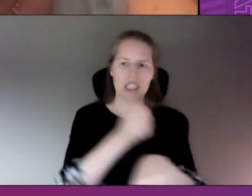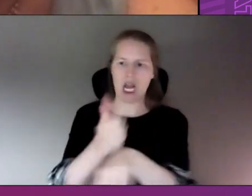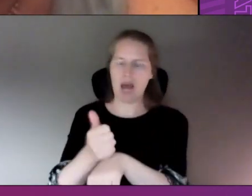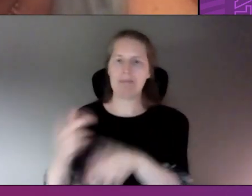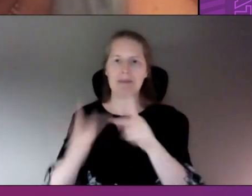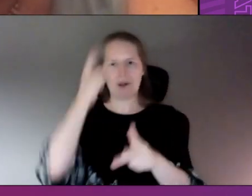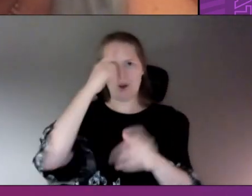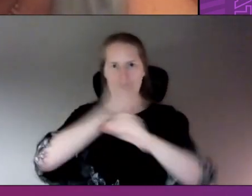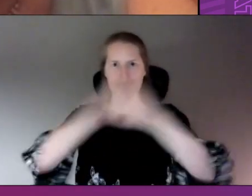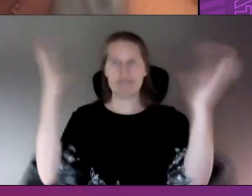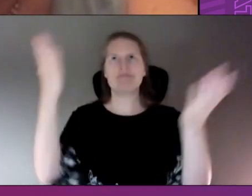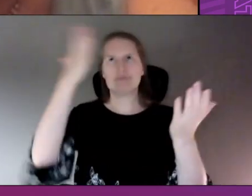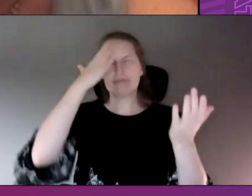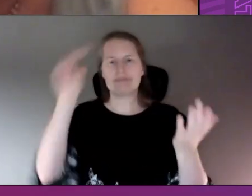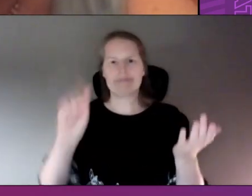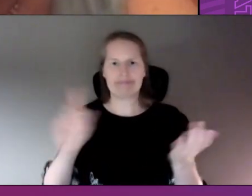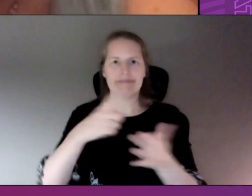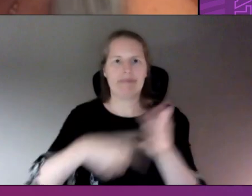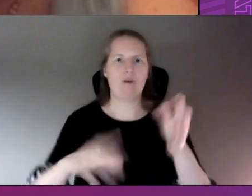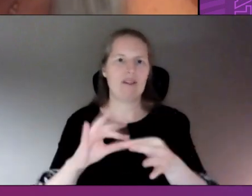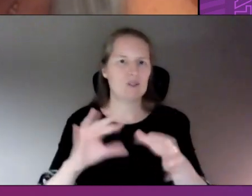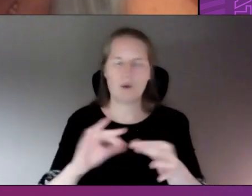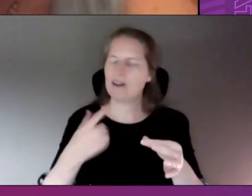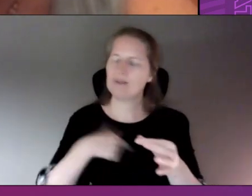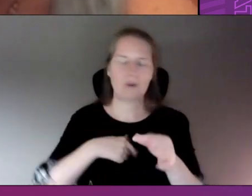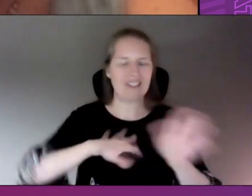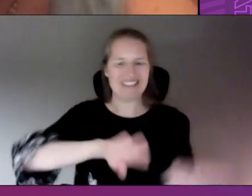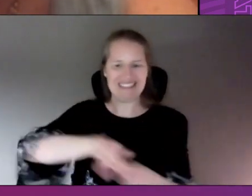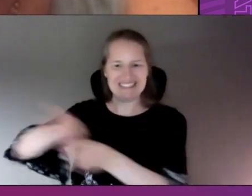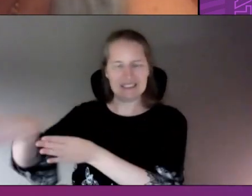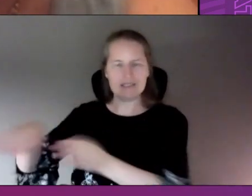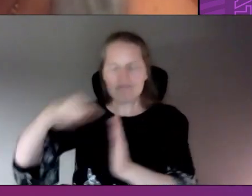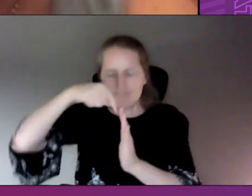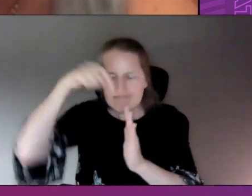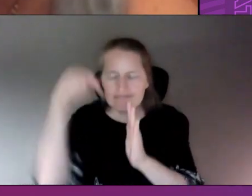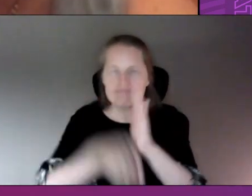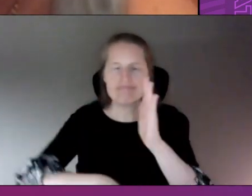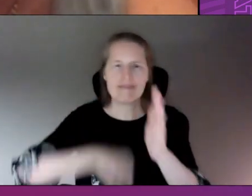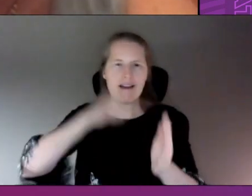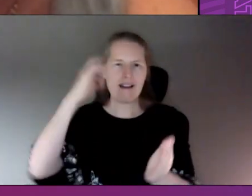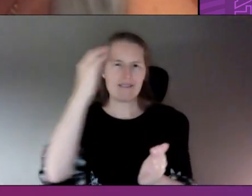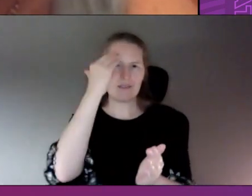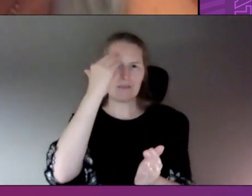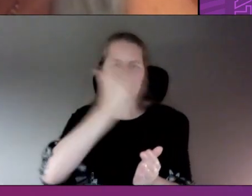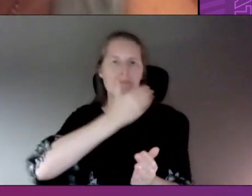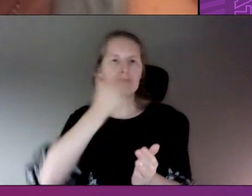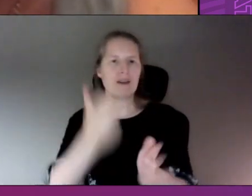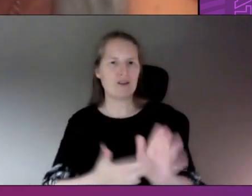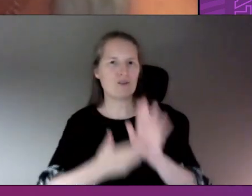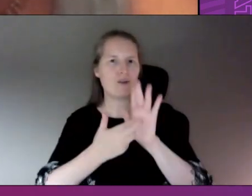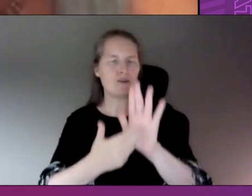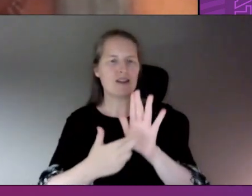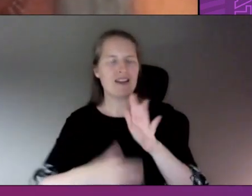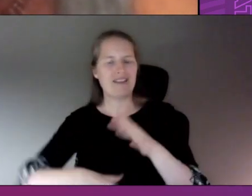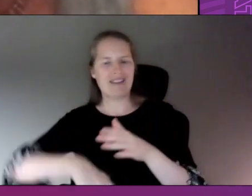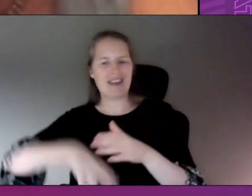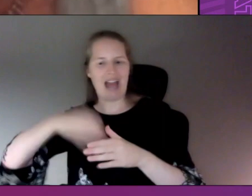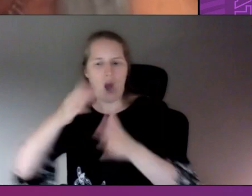and instead went deeper into the unfamiliar to better represent the outsider nature of the